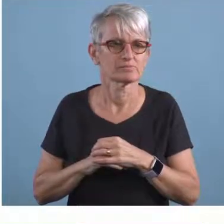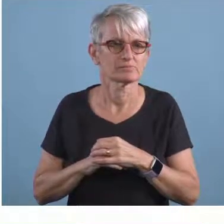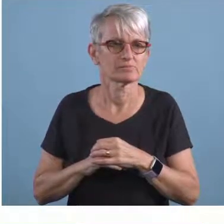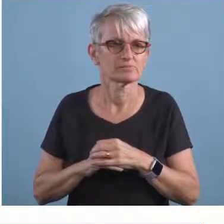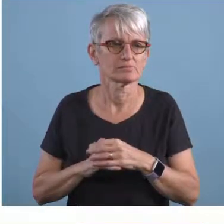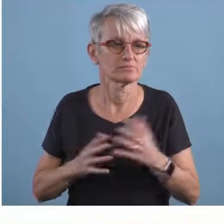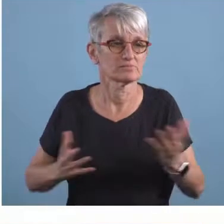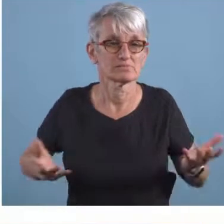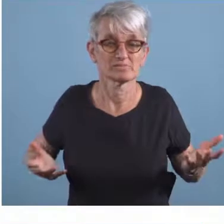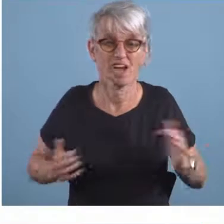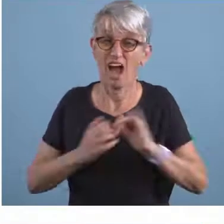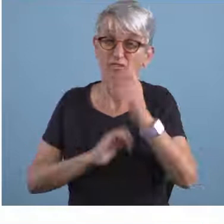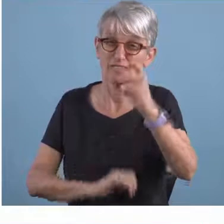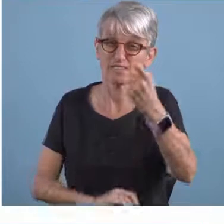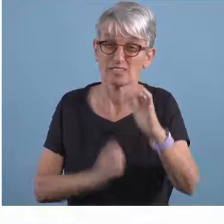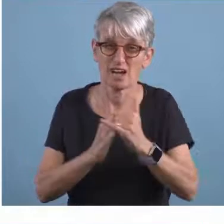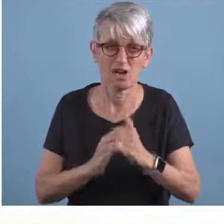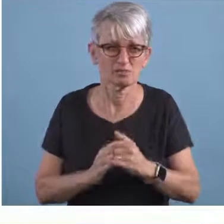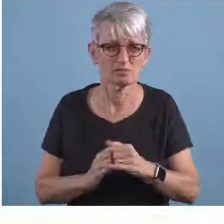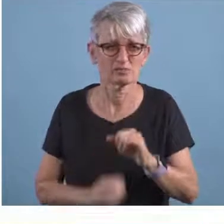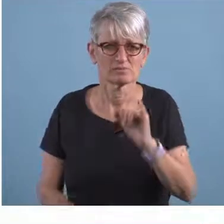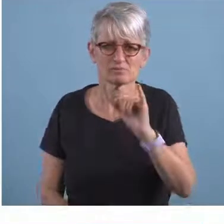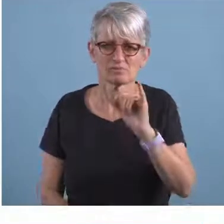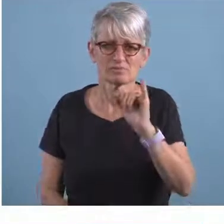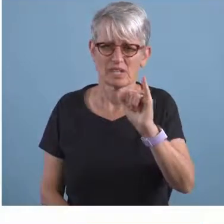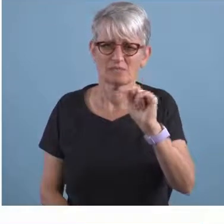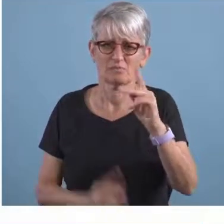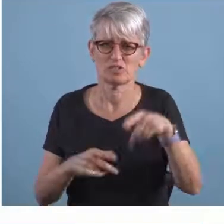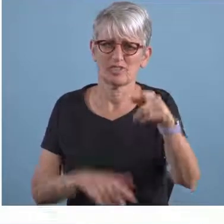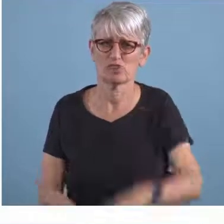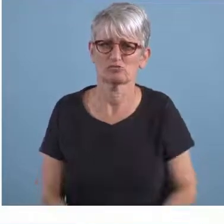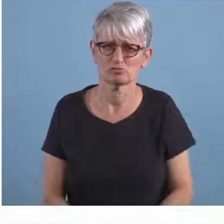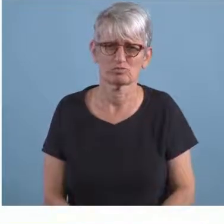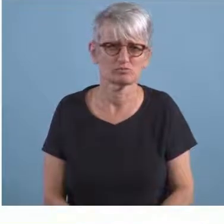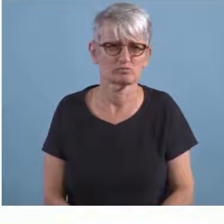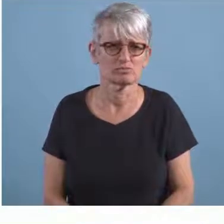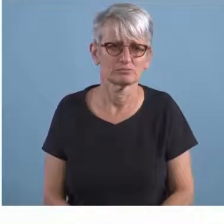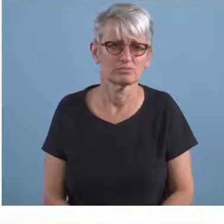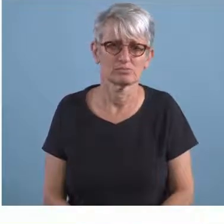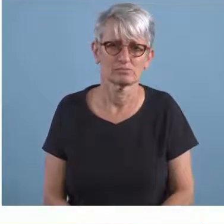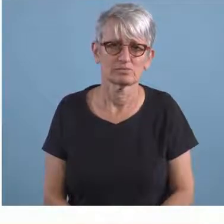Basically, the fix to all of this is having the information technology person on hand.